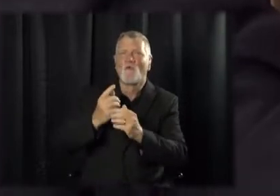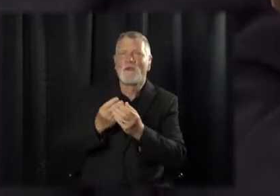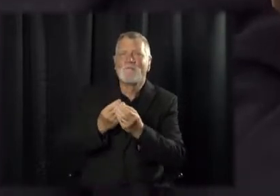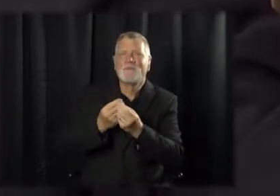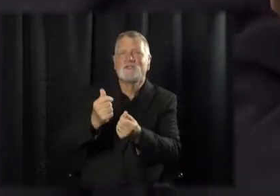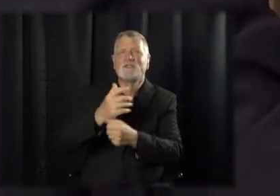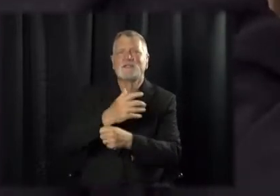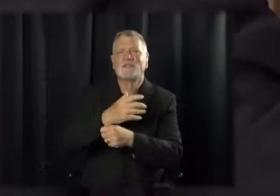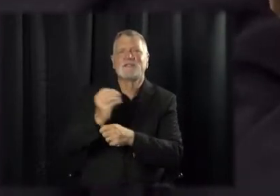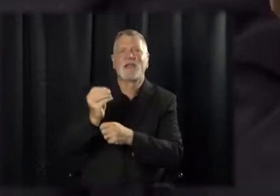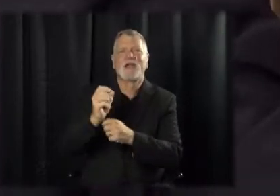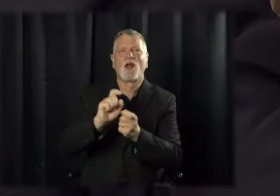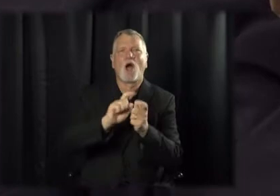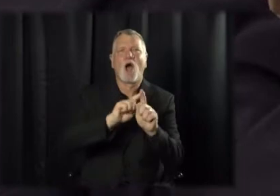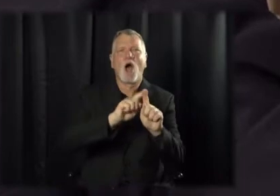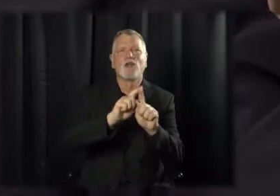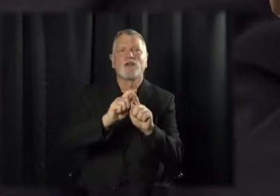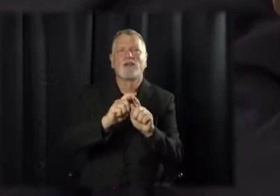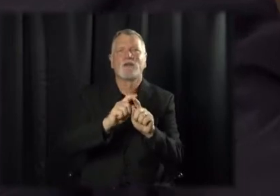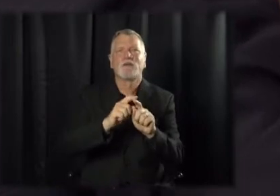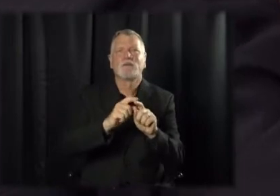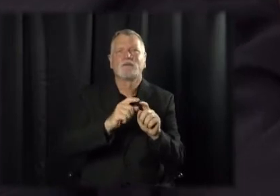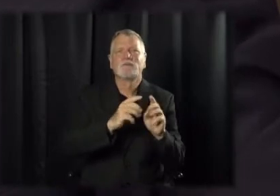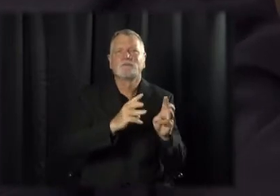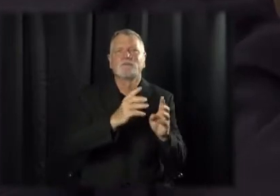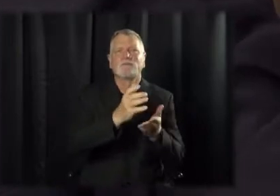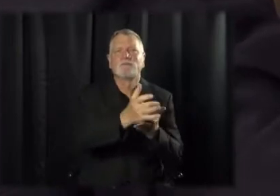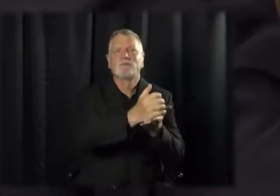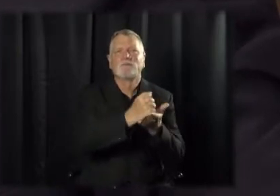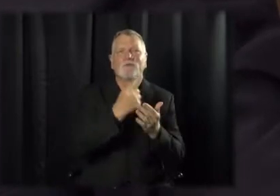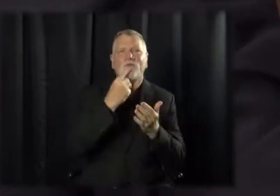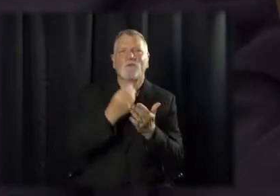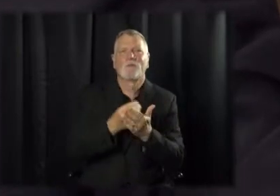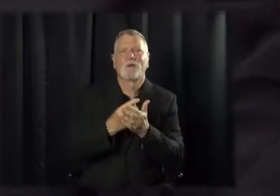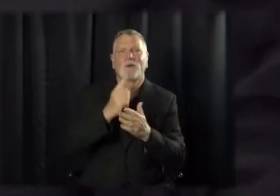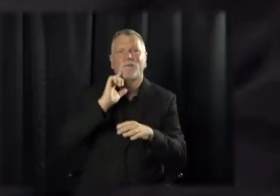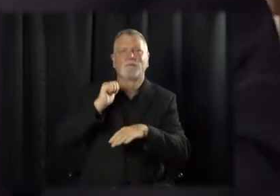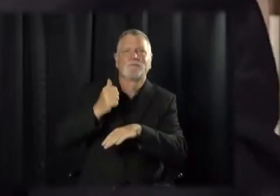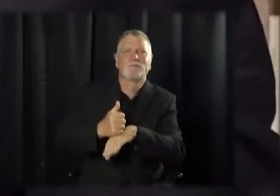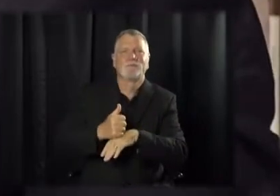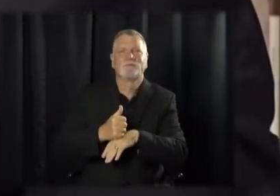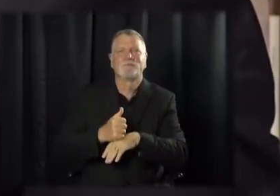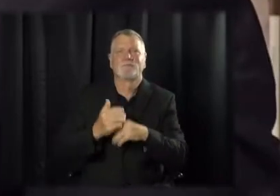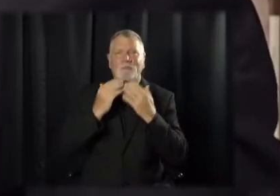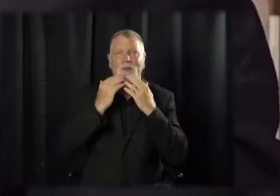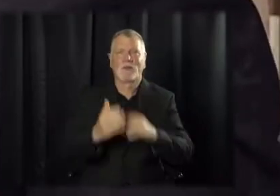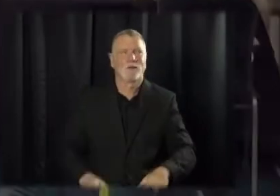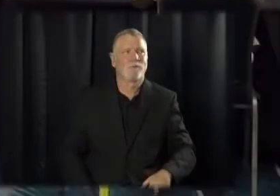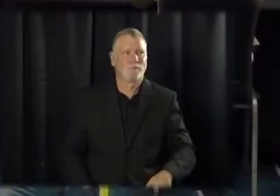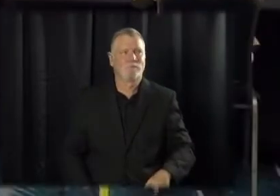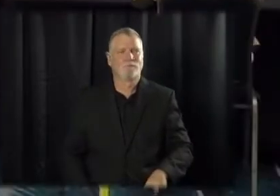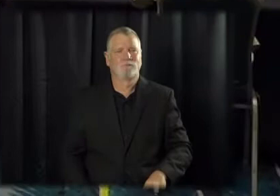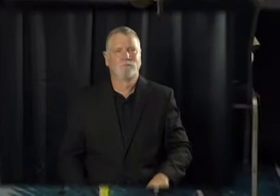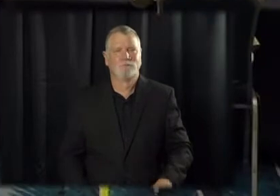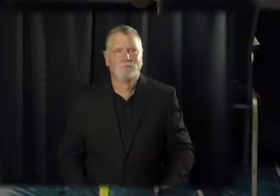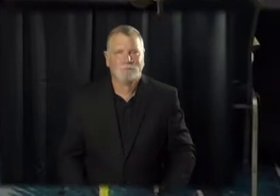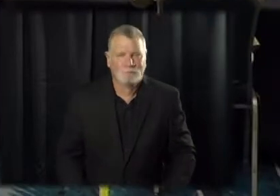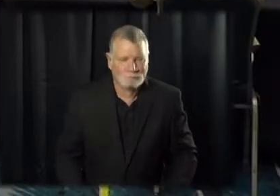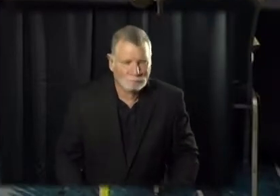efficiencies and alternate sources of revenue to be implemented. Thank you. Thank you,